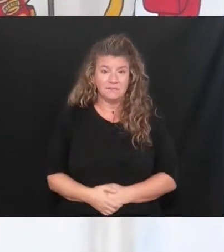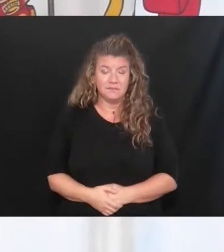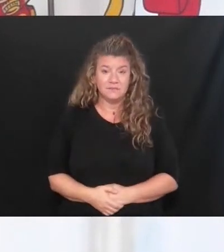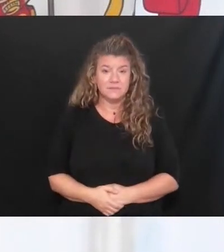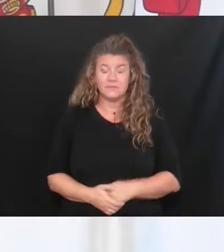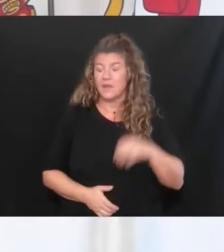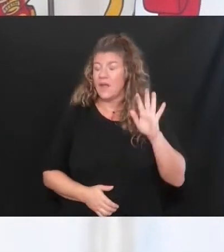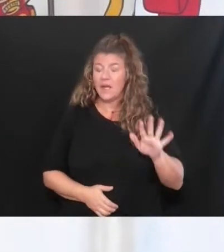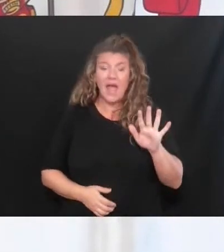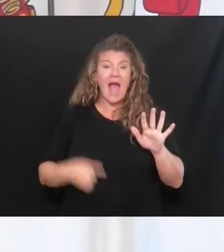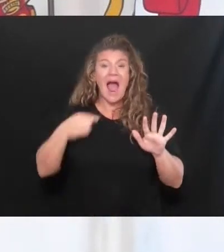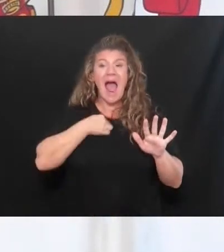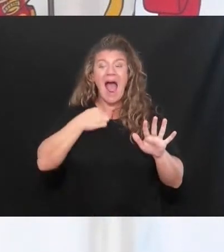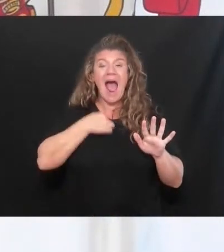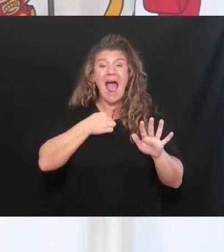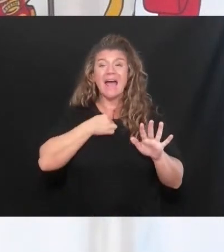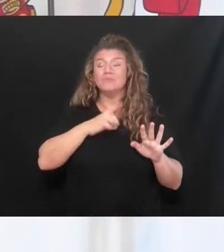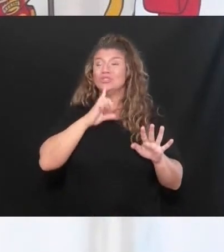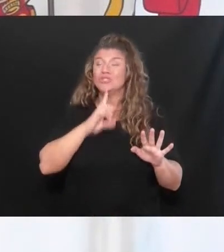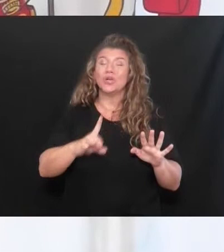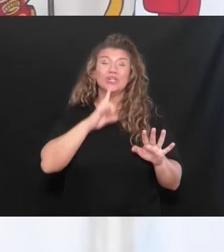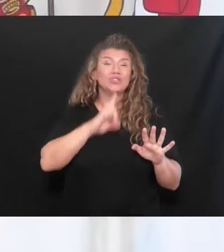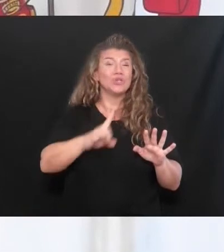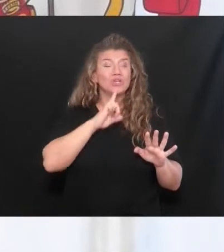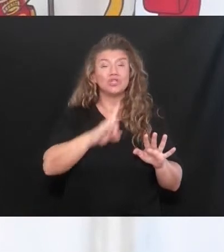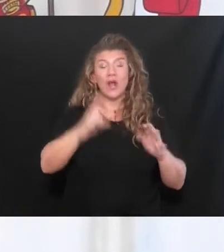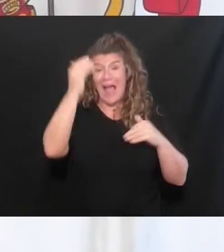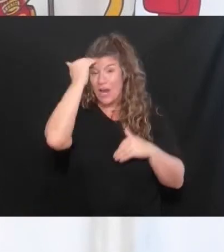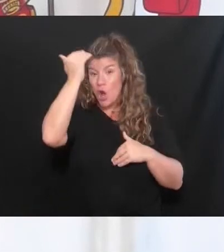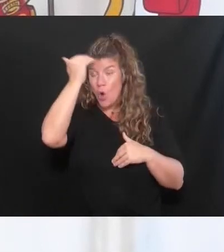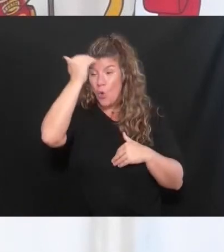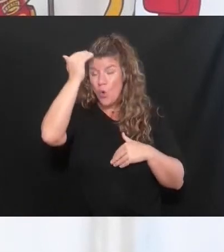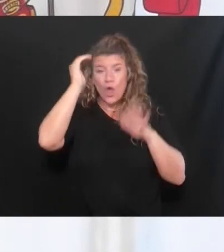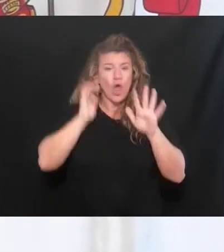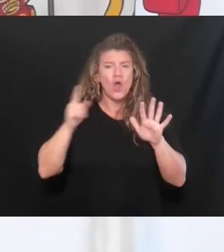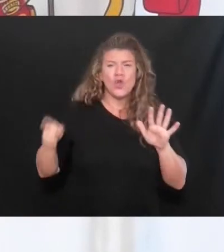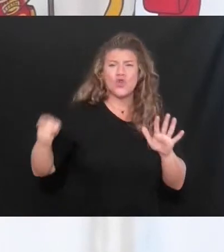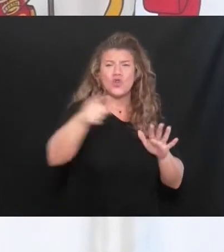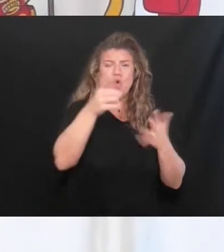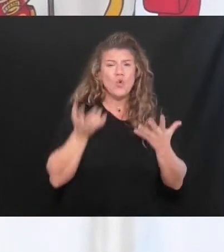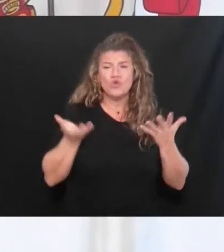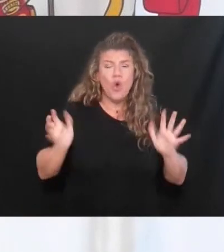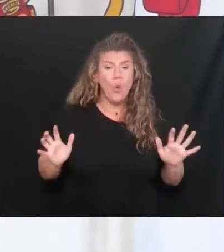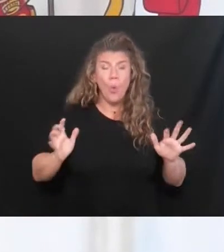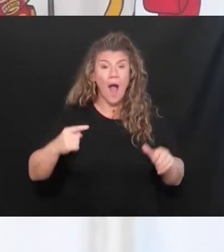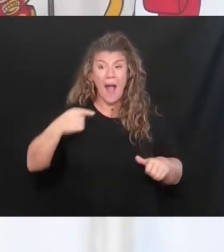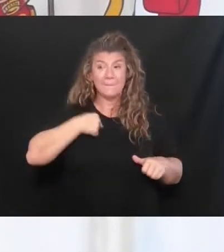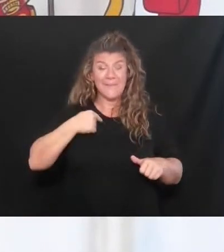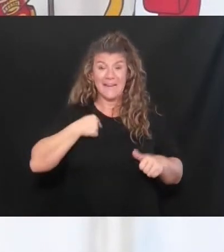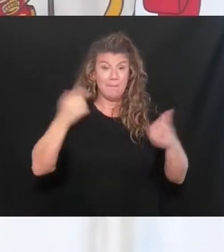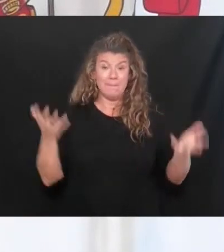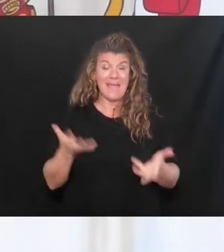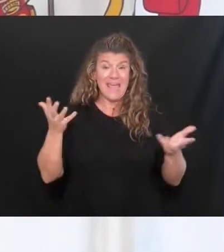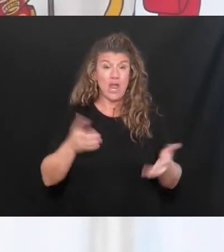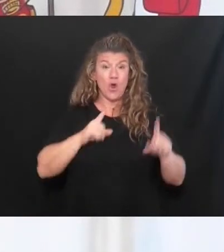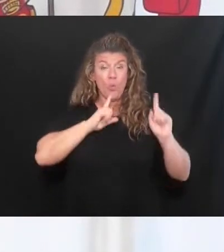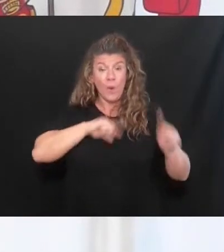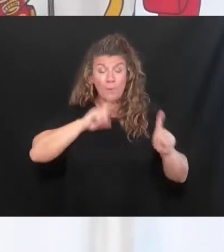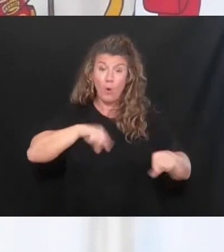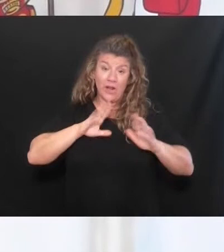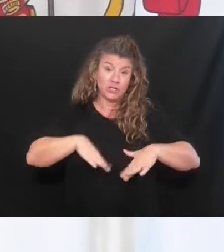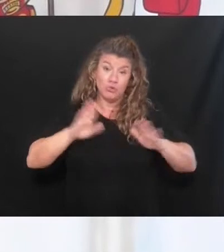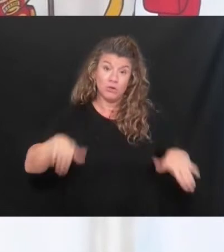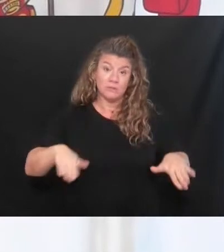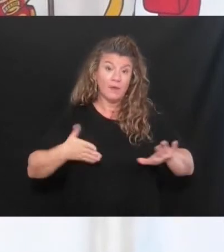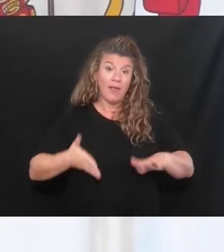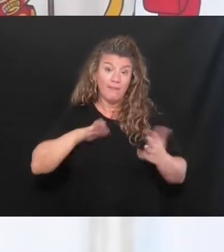I absolutely, and surely to God above, I know you don't want me to be here reporting children that we've